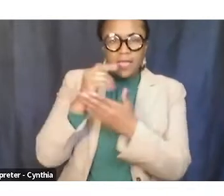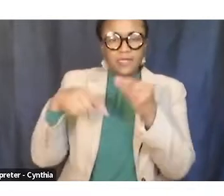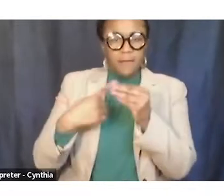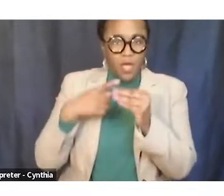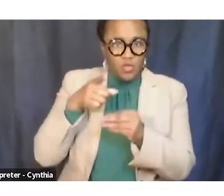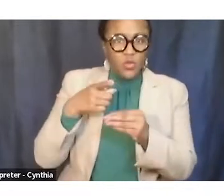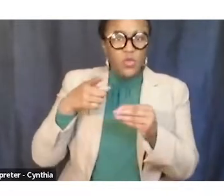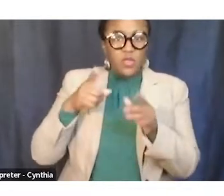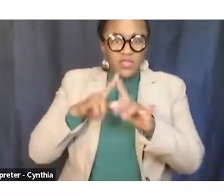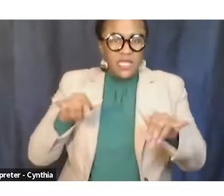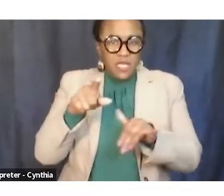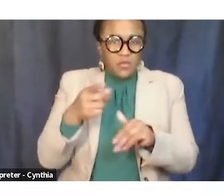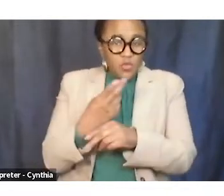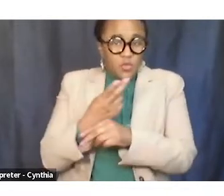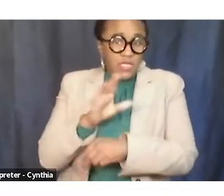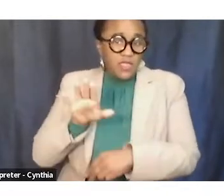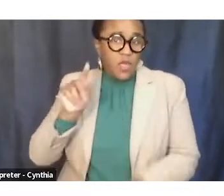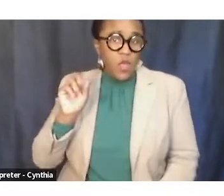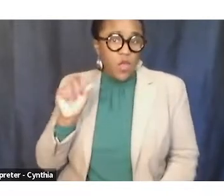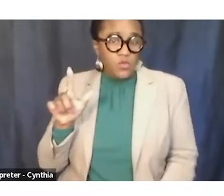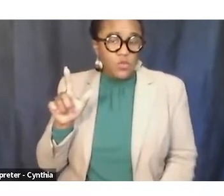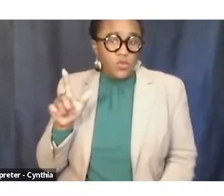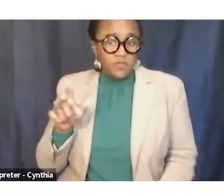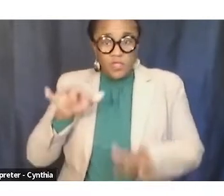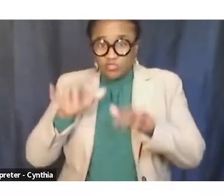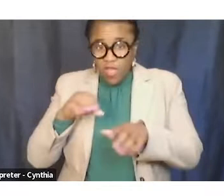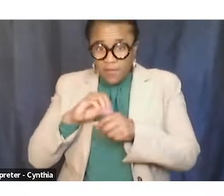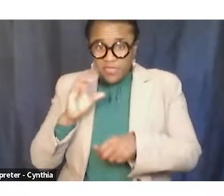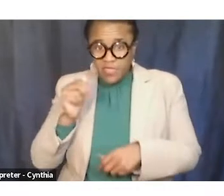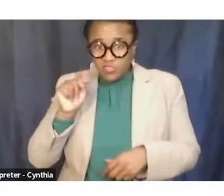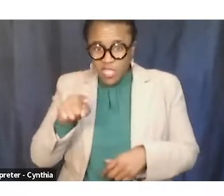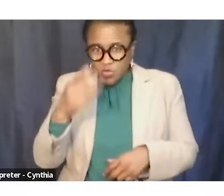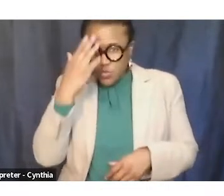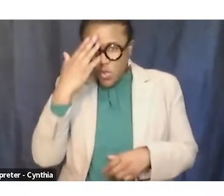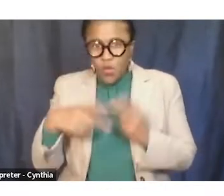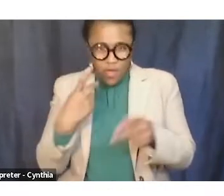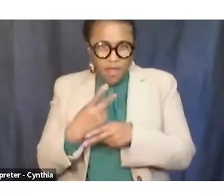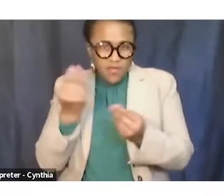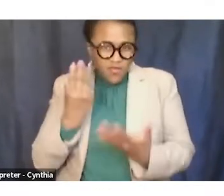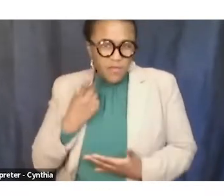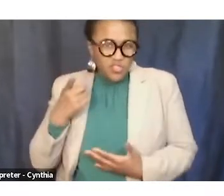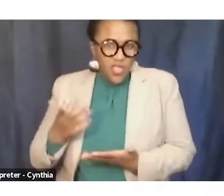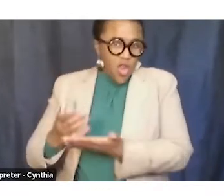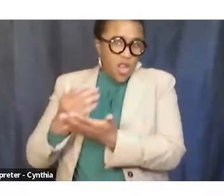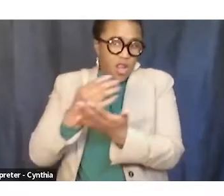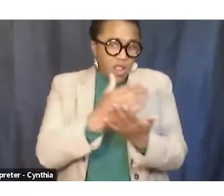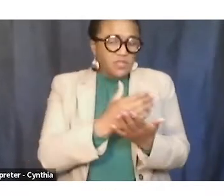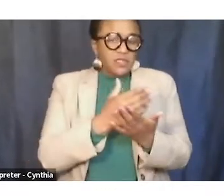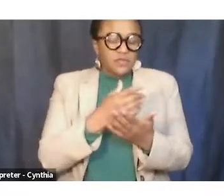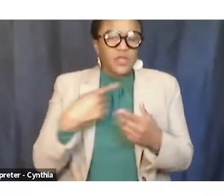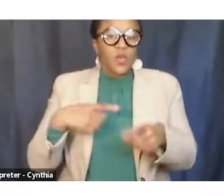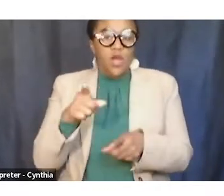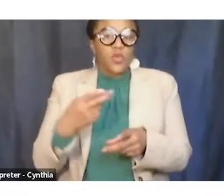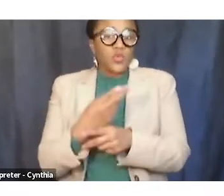you're using their tool. Drop in the chat if you do know what type of information is potentially